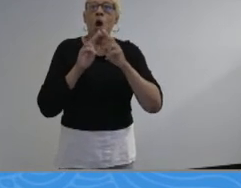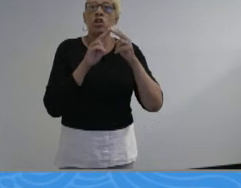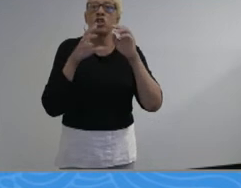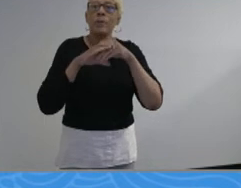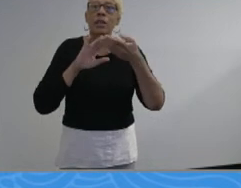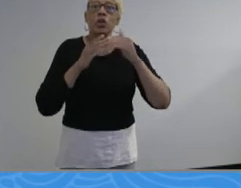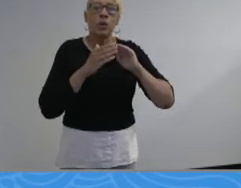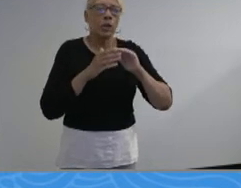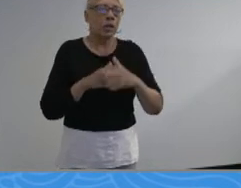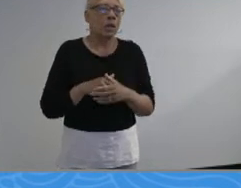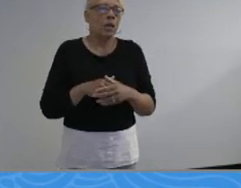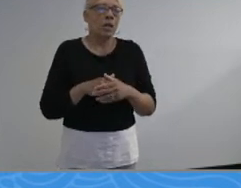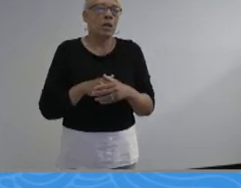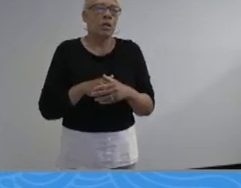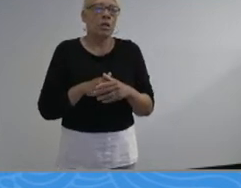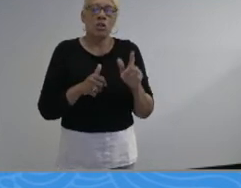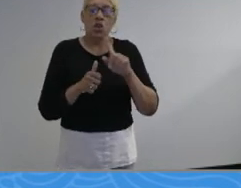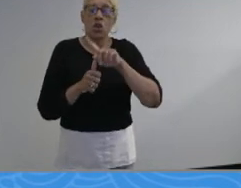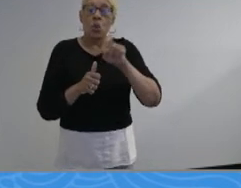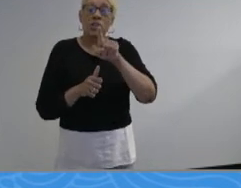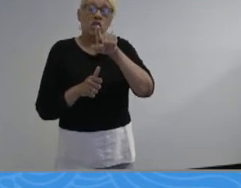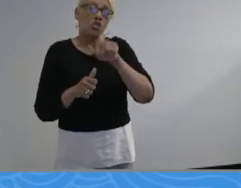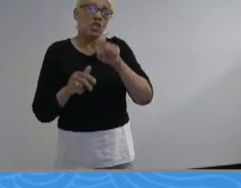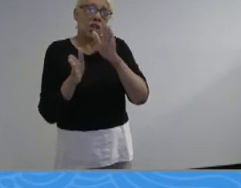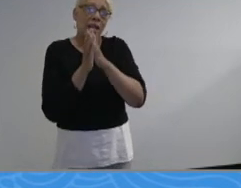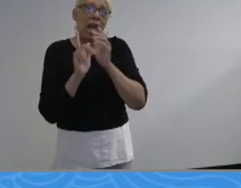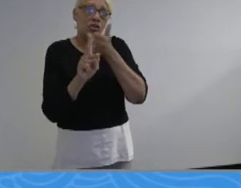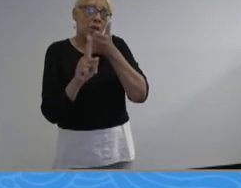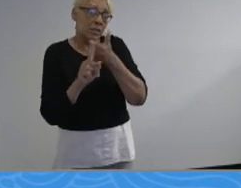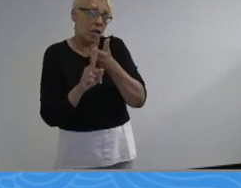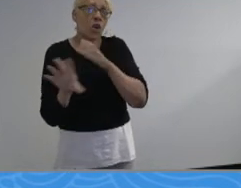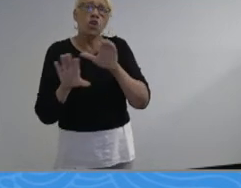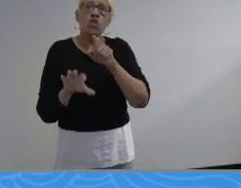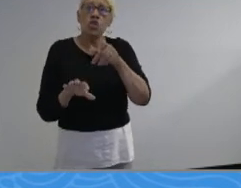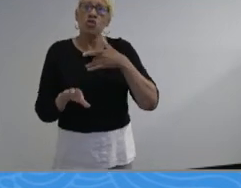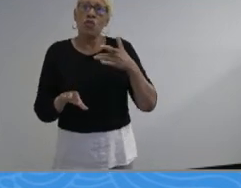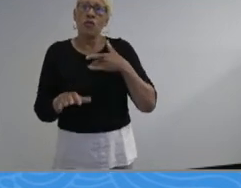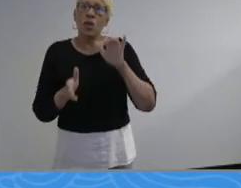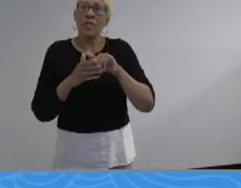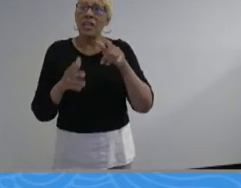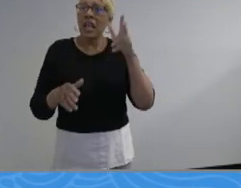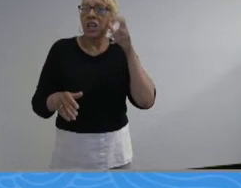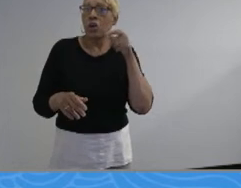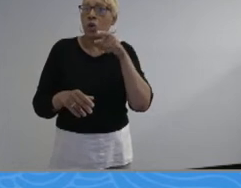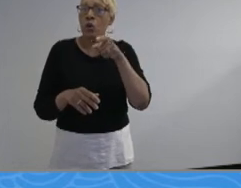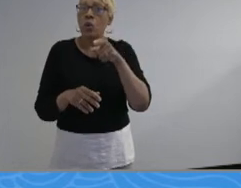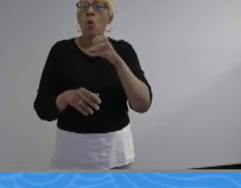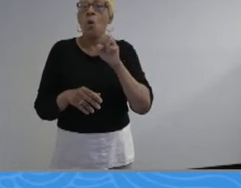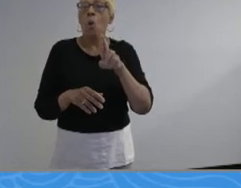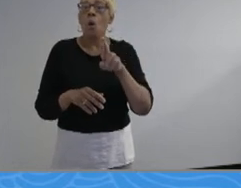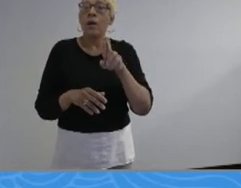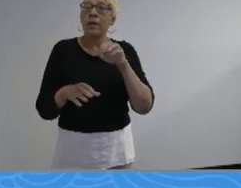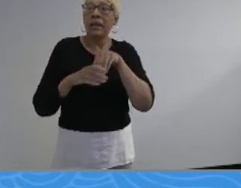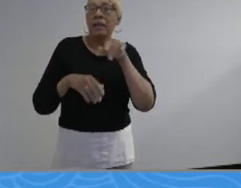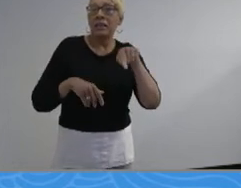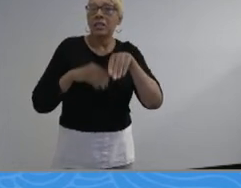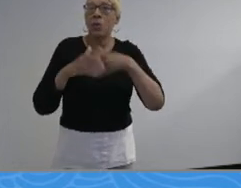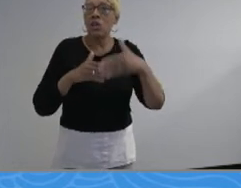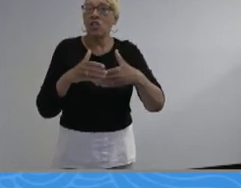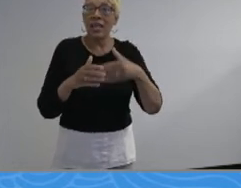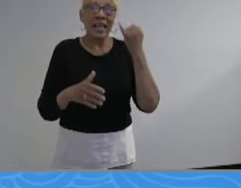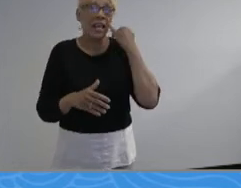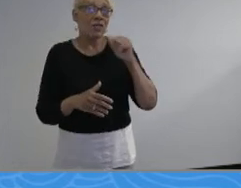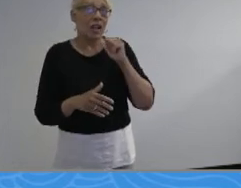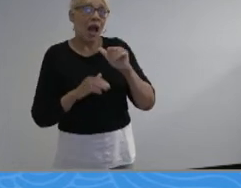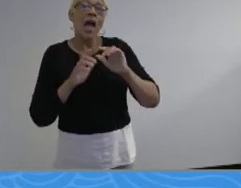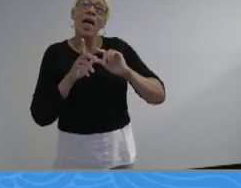community. So the question you should ask yourself is, do you feel heard and seen by this process? And if not, what would make you feel heard